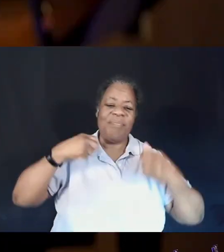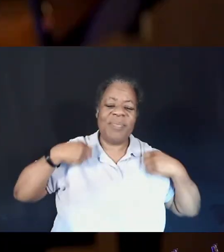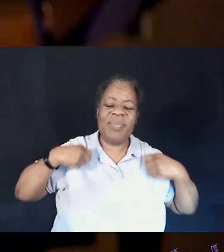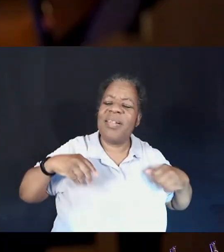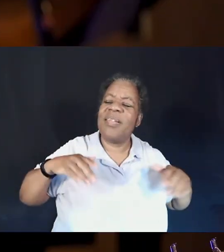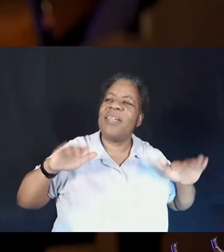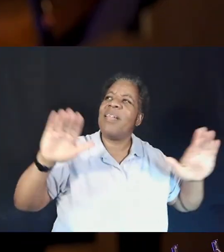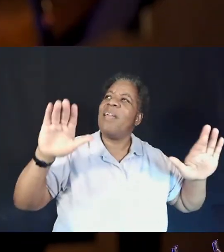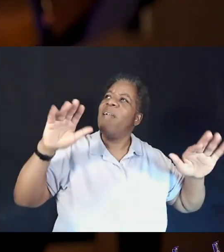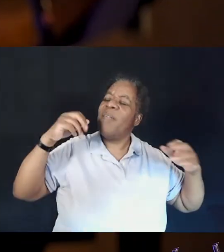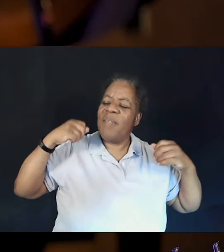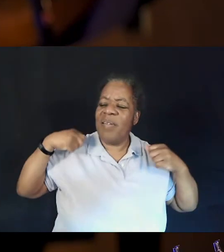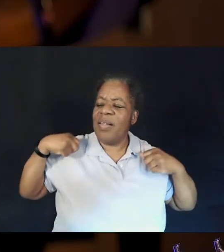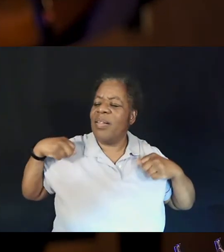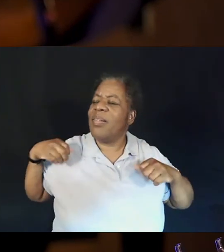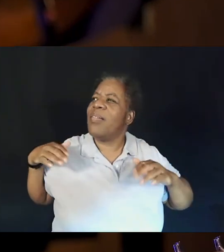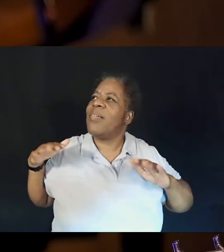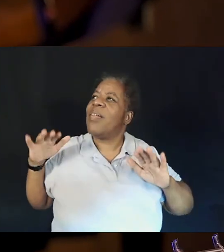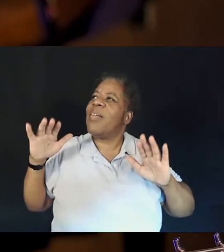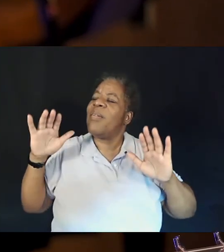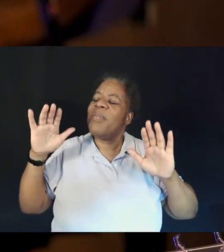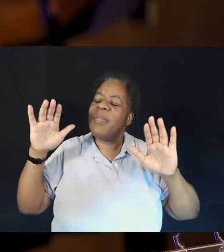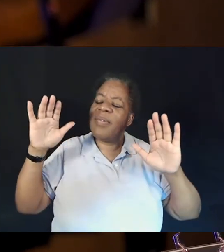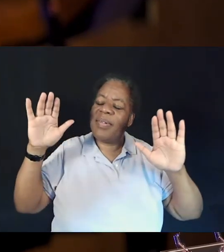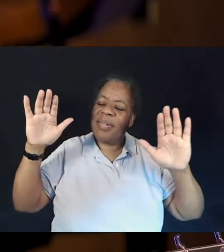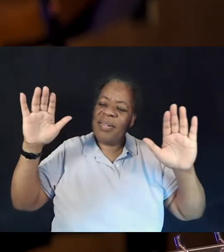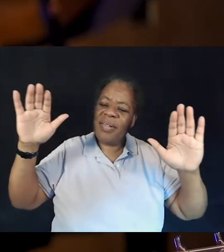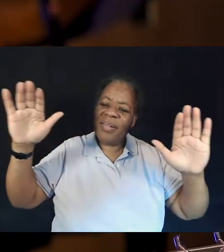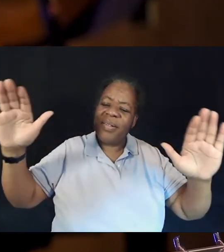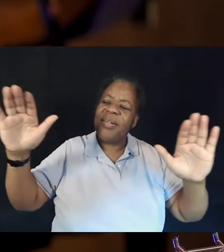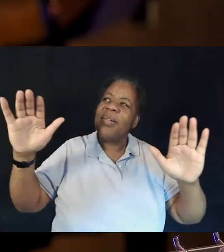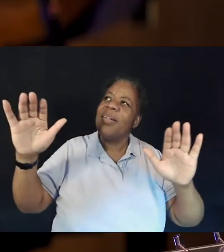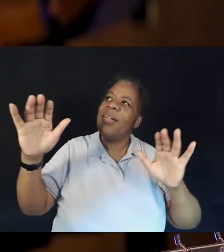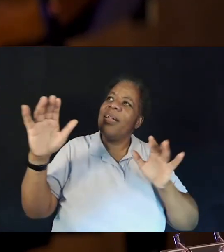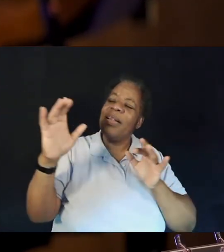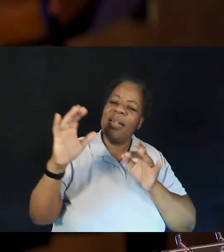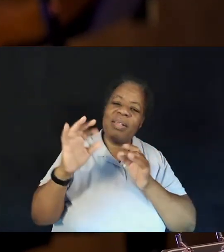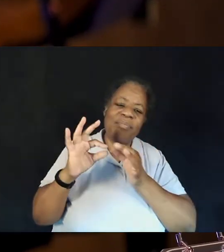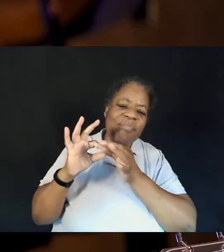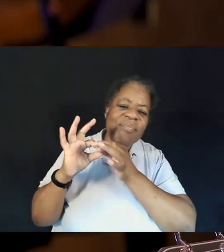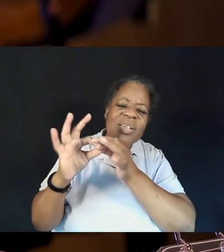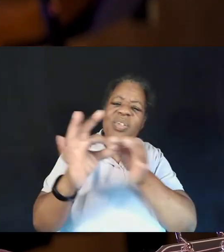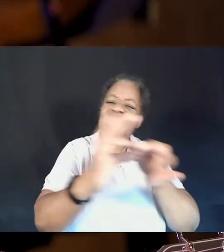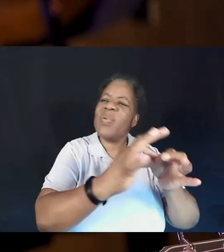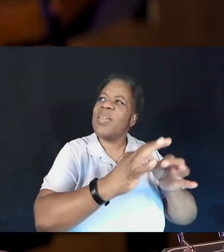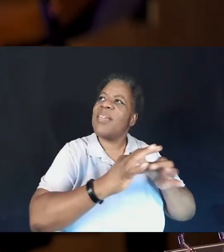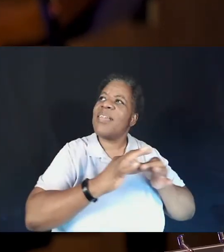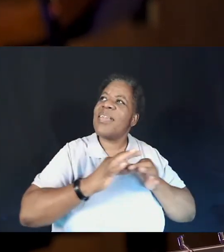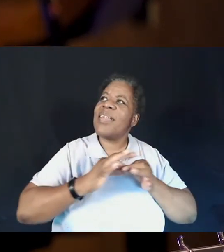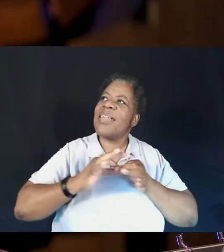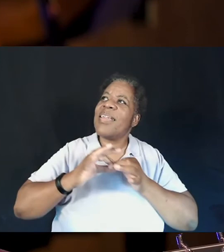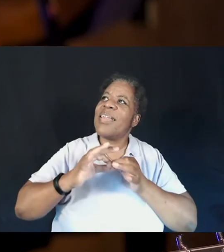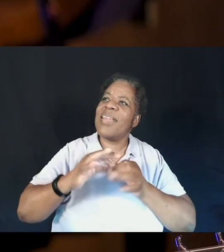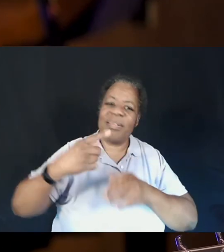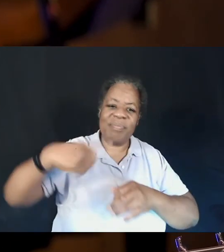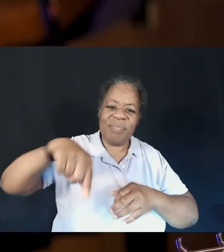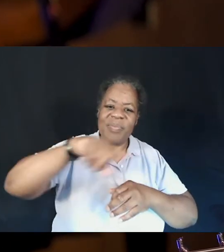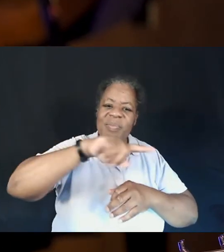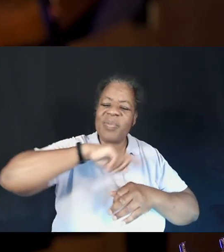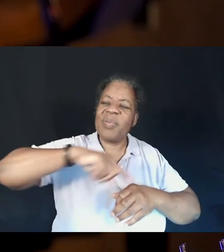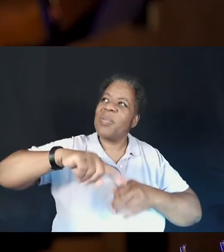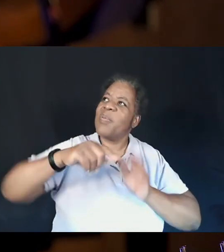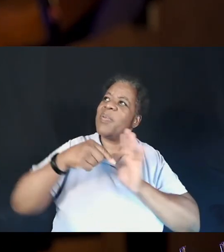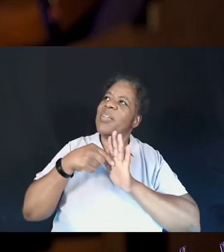sacrifice, that in unity the face of Christ will